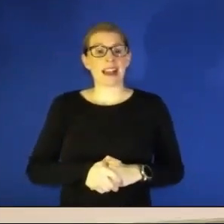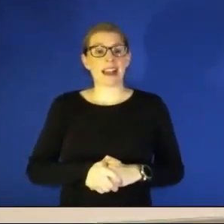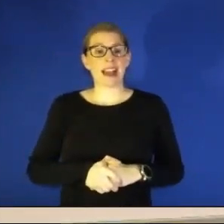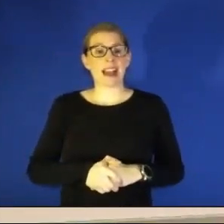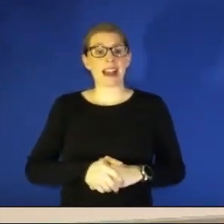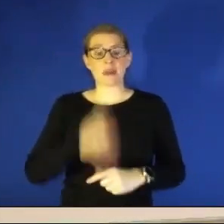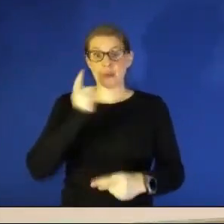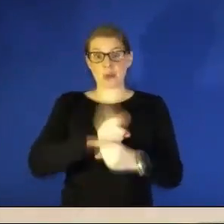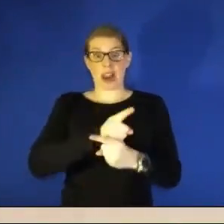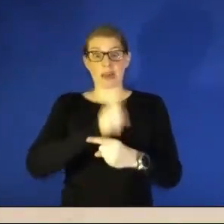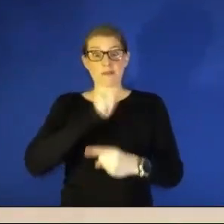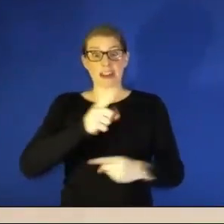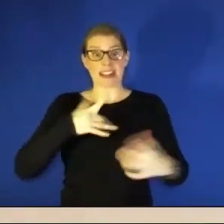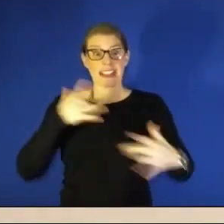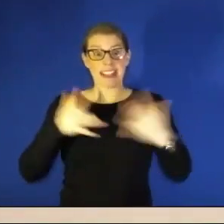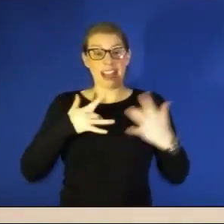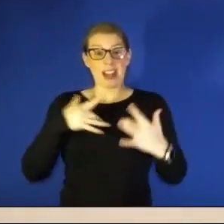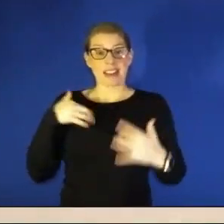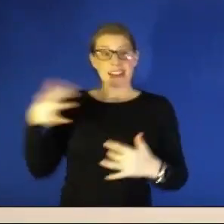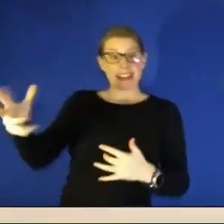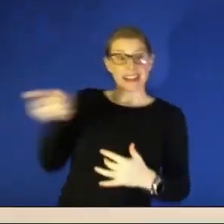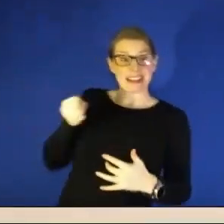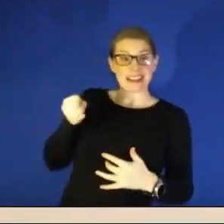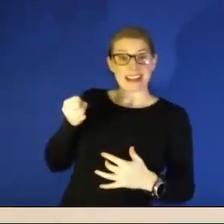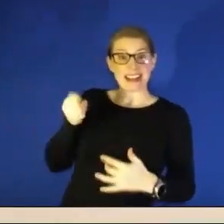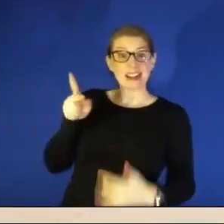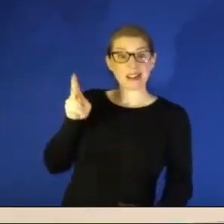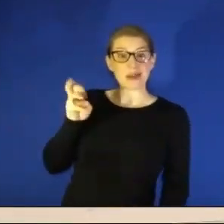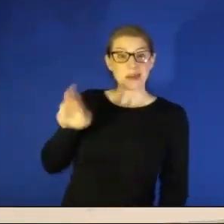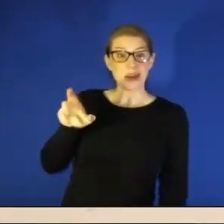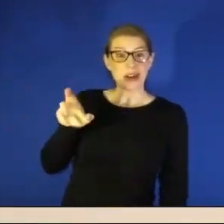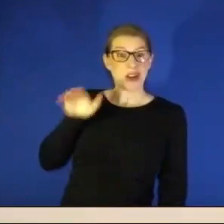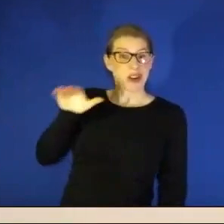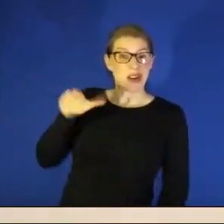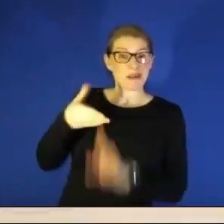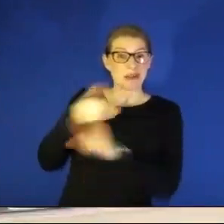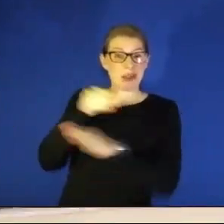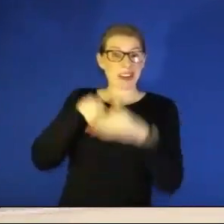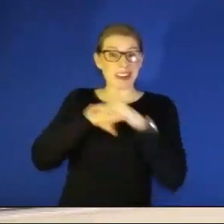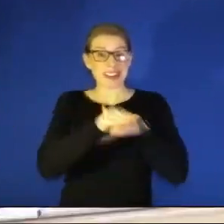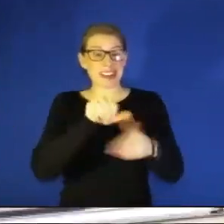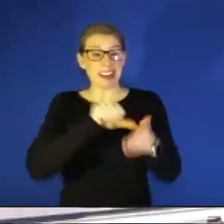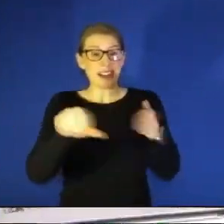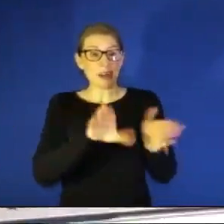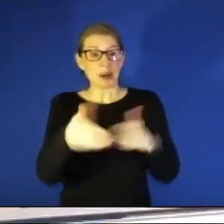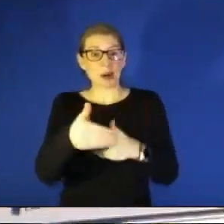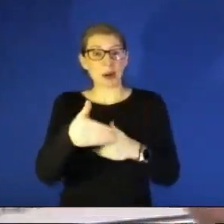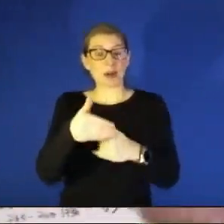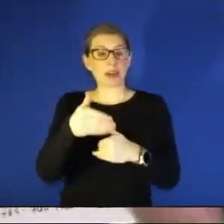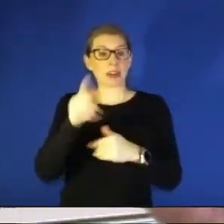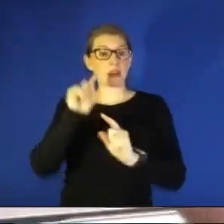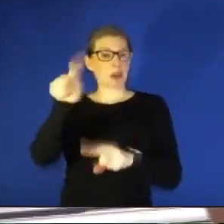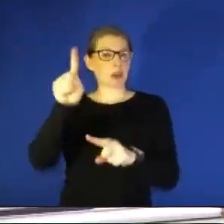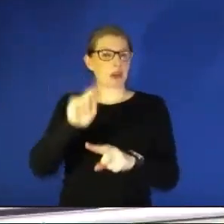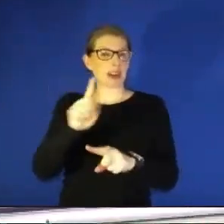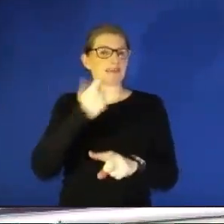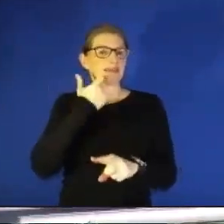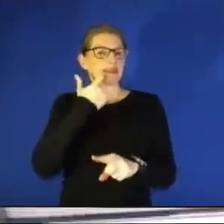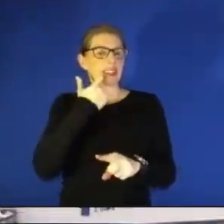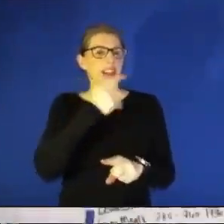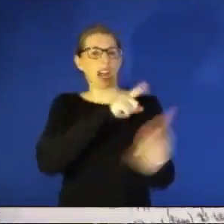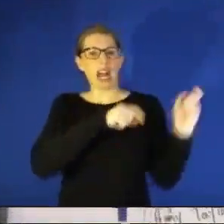Right, I'm excited that we were able to grab Dr. Sean Coomer before he went into the operating room. Where are you headed after this? We just saw you running down the